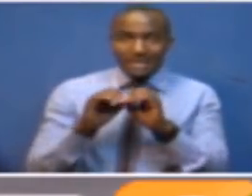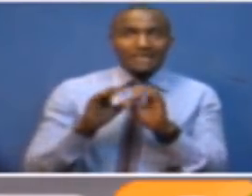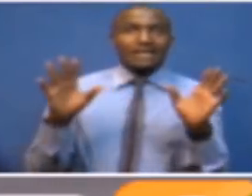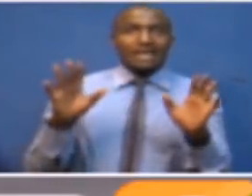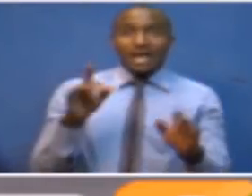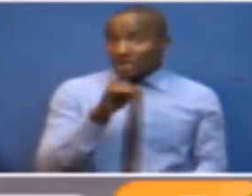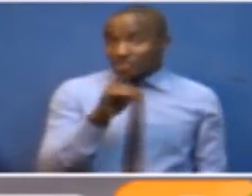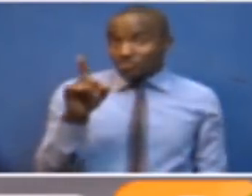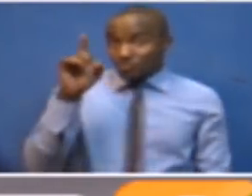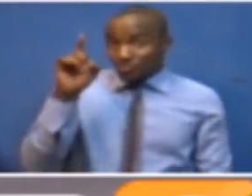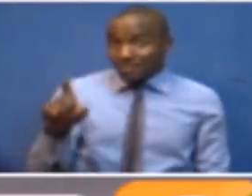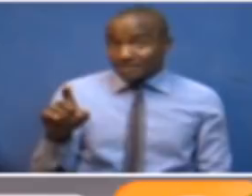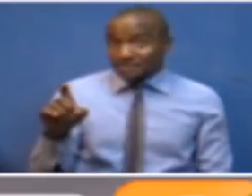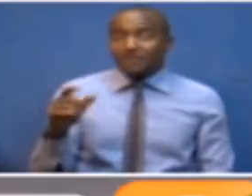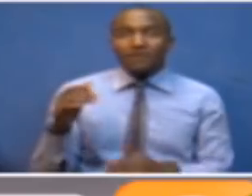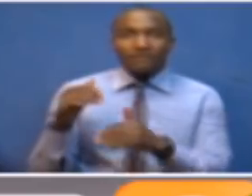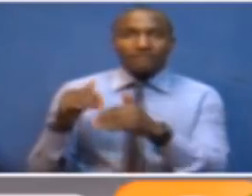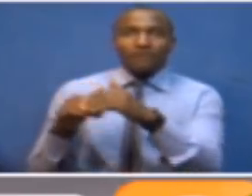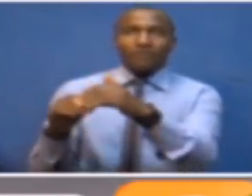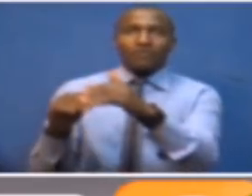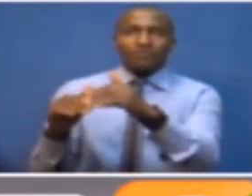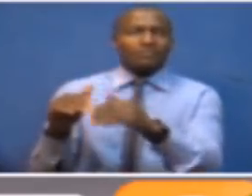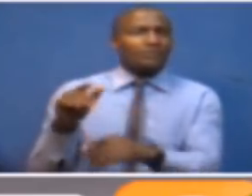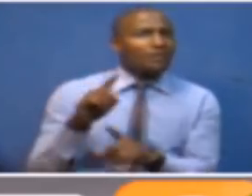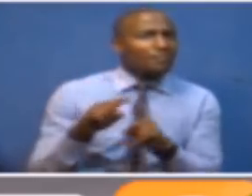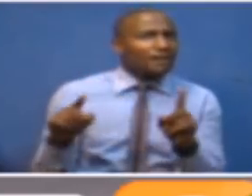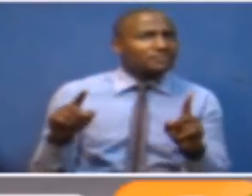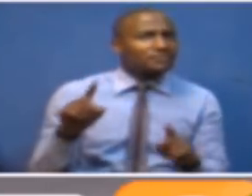which you get all of that. So the question now